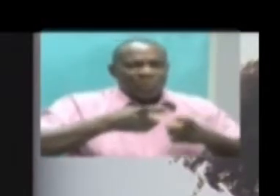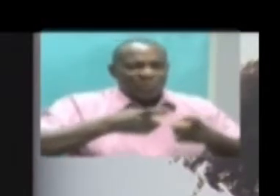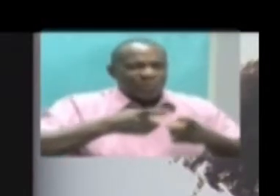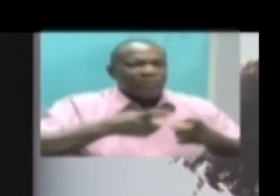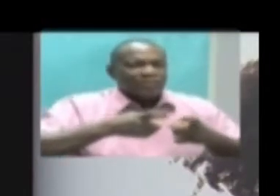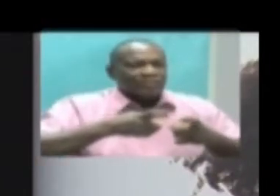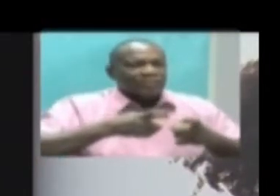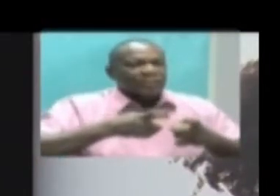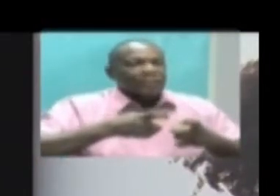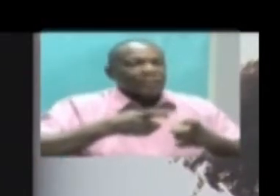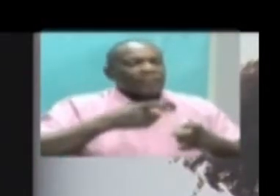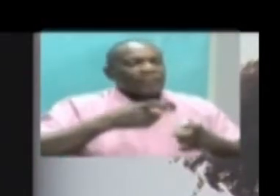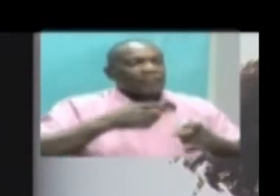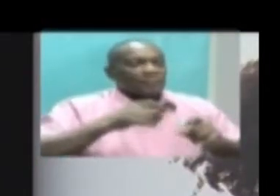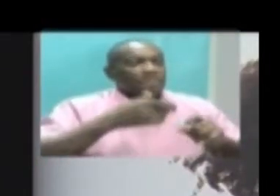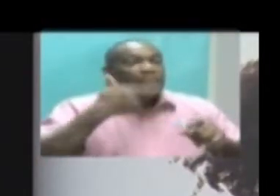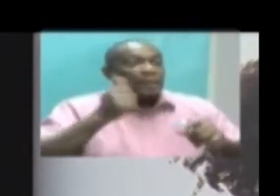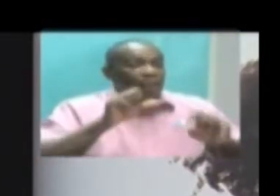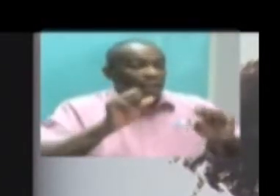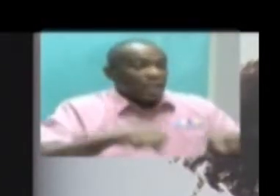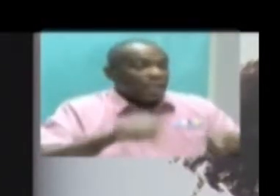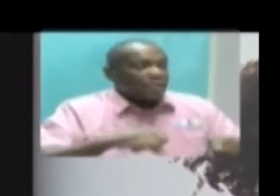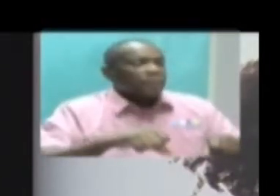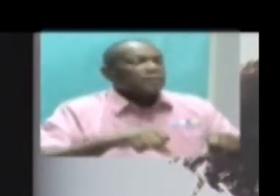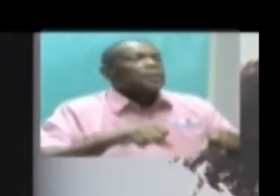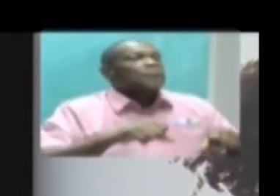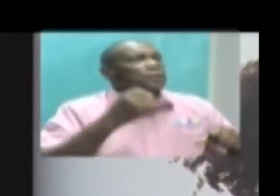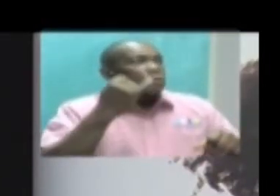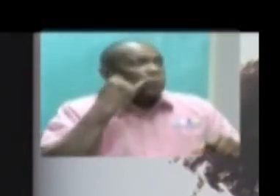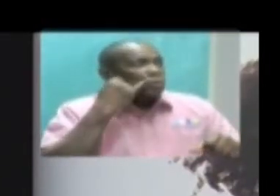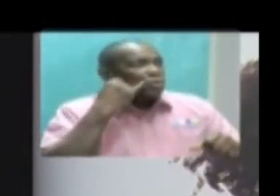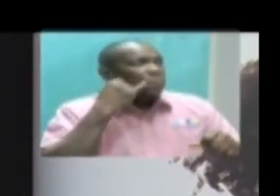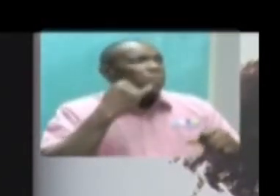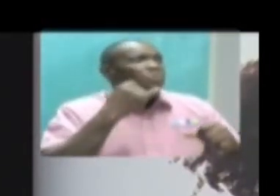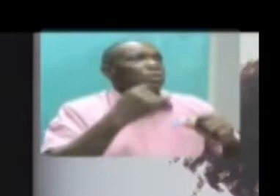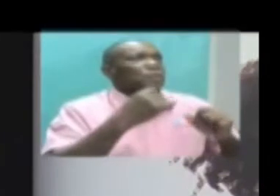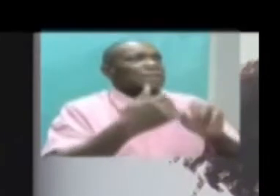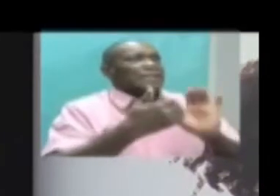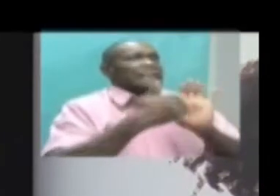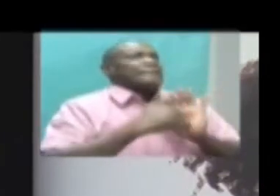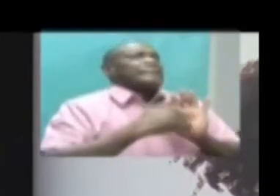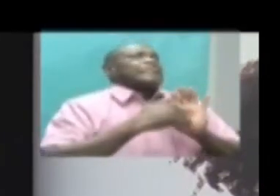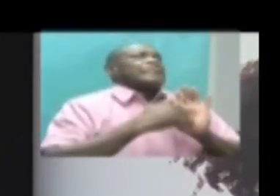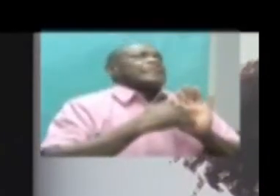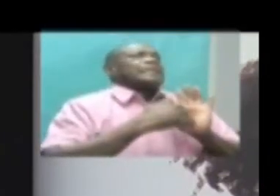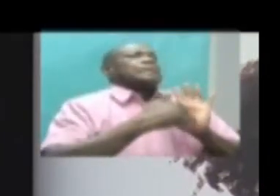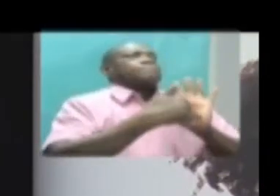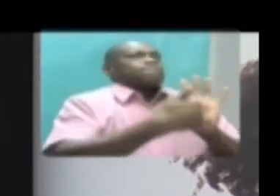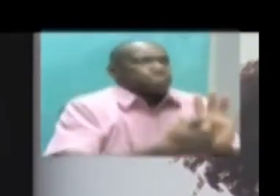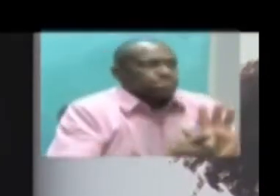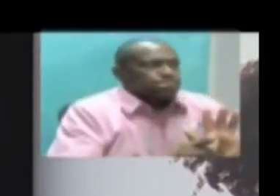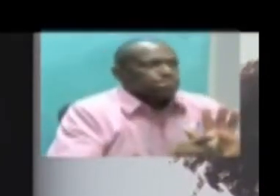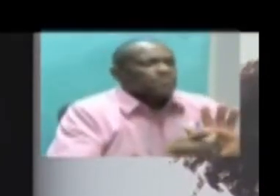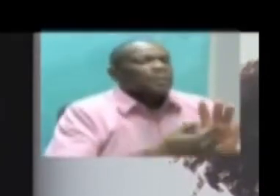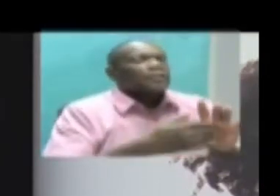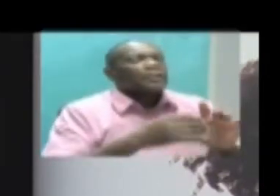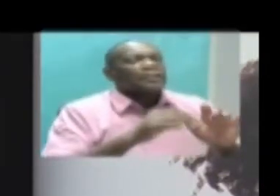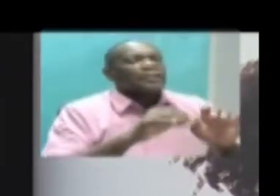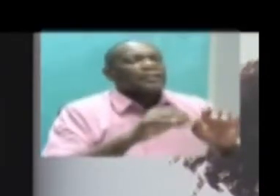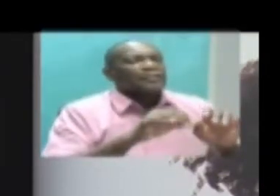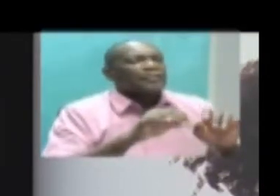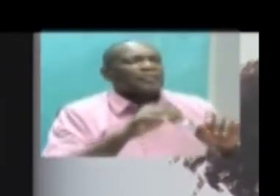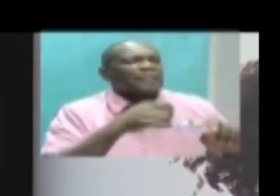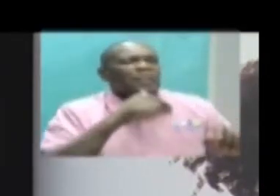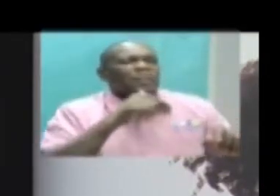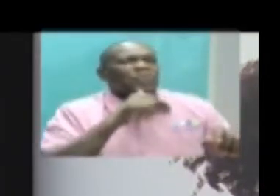go looking online for what they should be finding at home. And so we have the answer. It may sound overwhelming for parents,